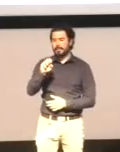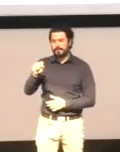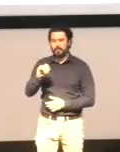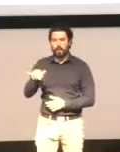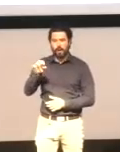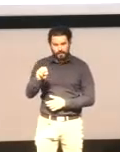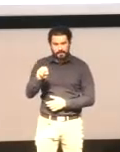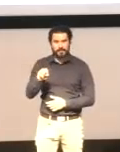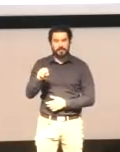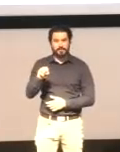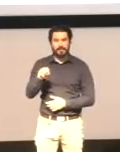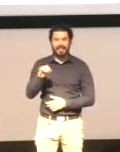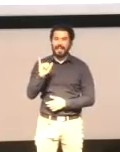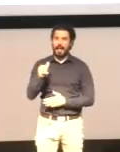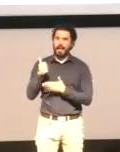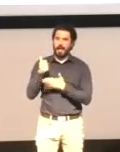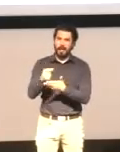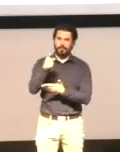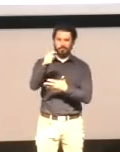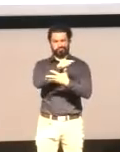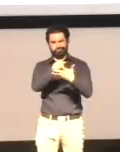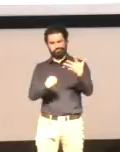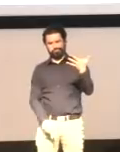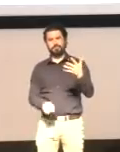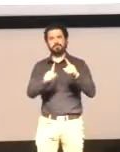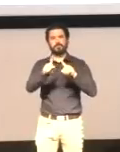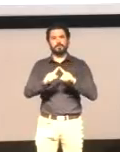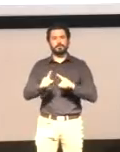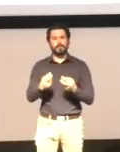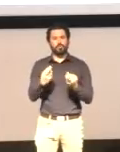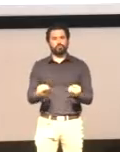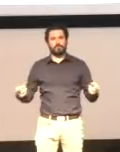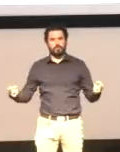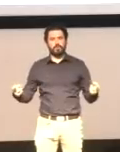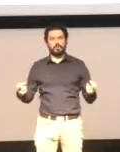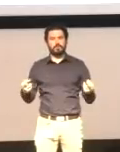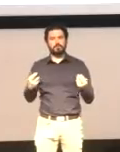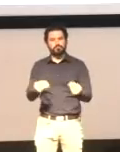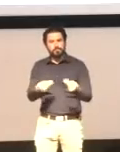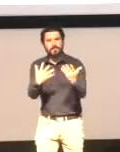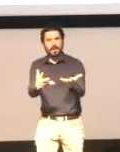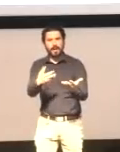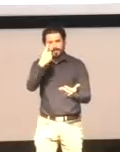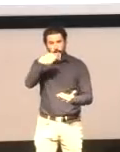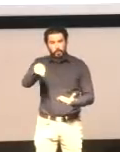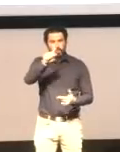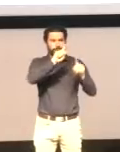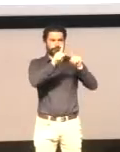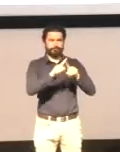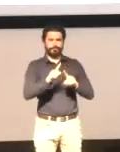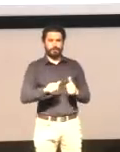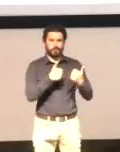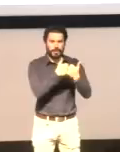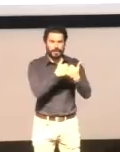of resources that can help you address challenges you may have in these areas. And